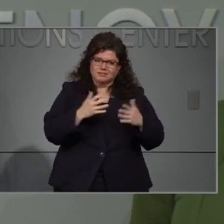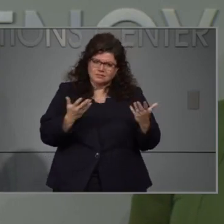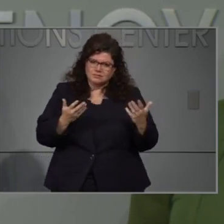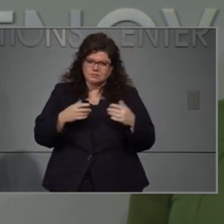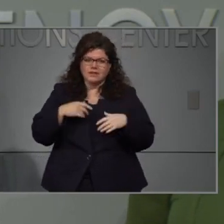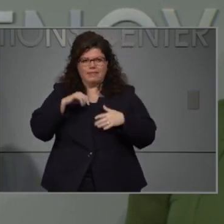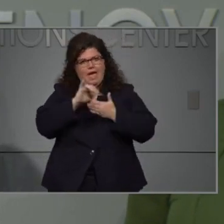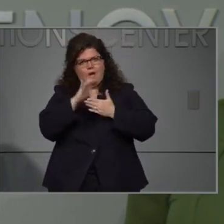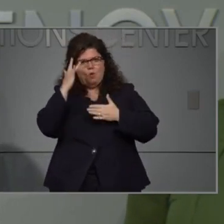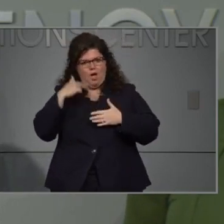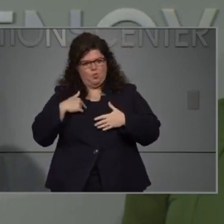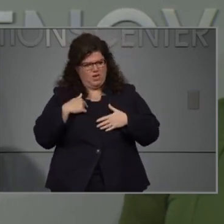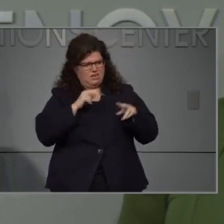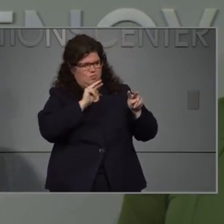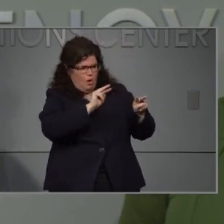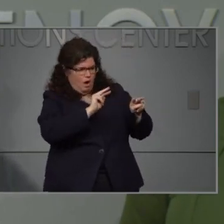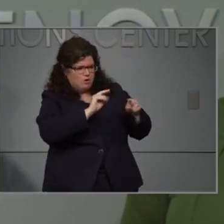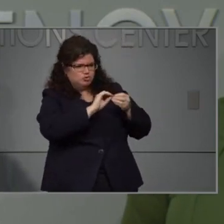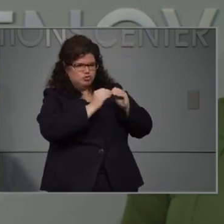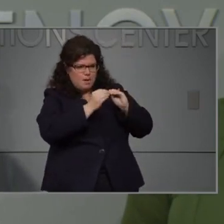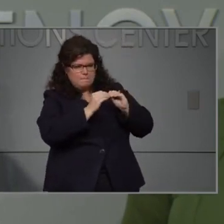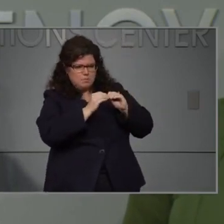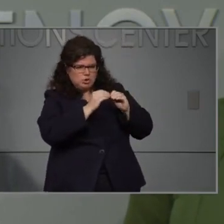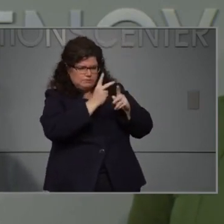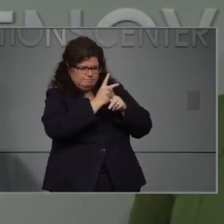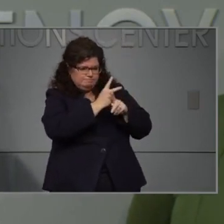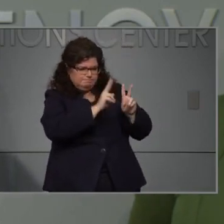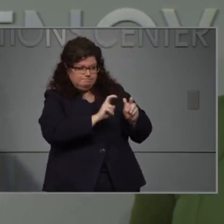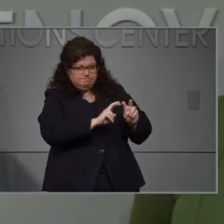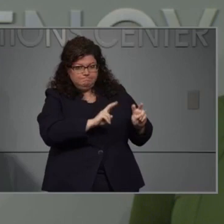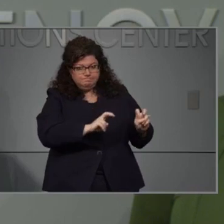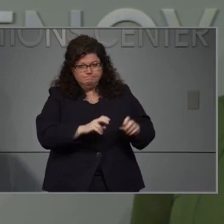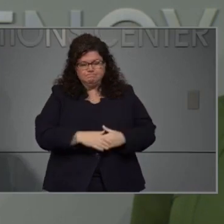We have a follow-up from Matt Mercer at the North State Journal.